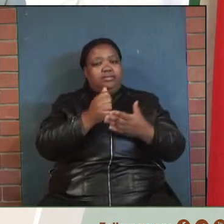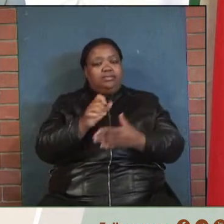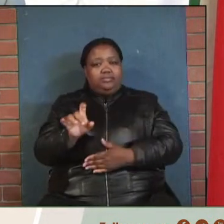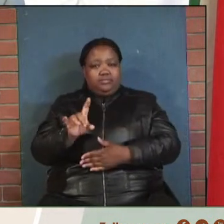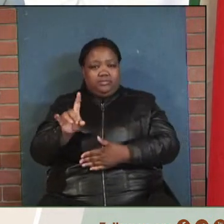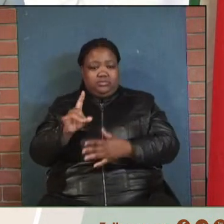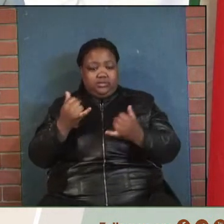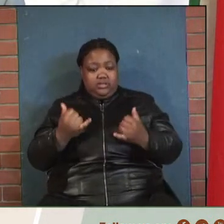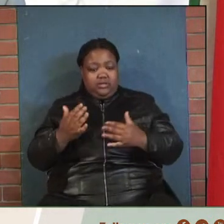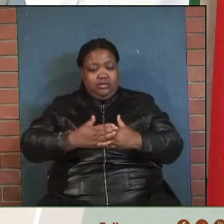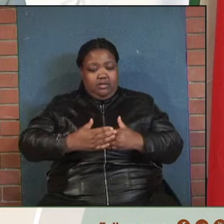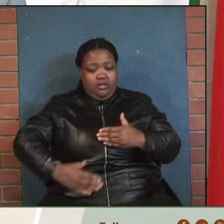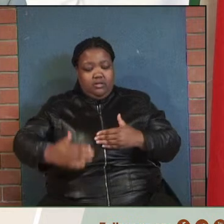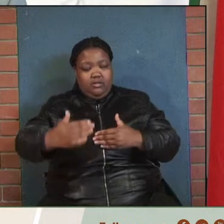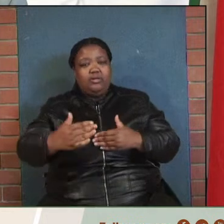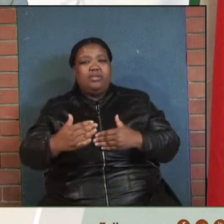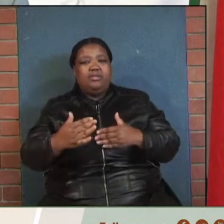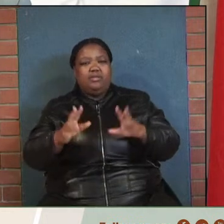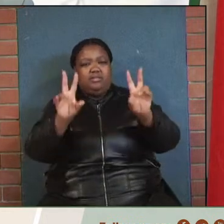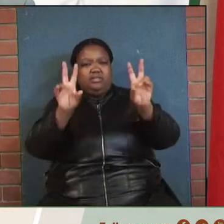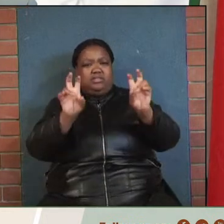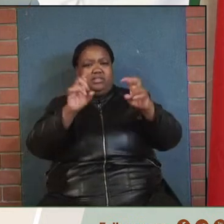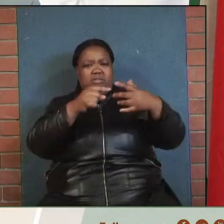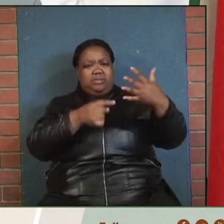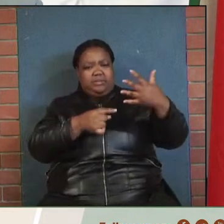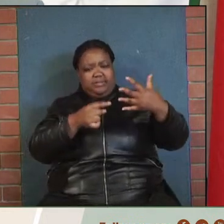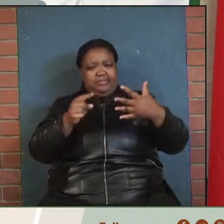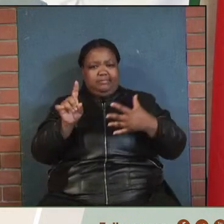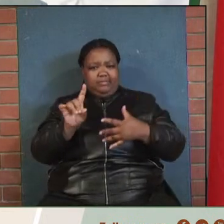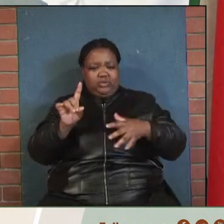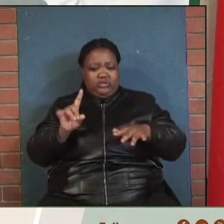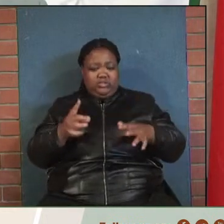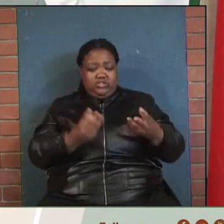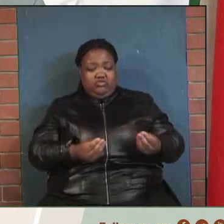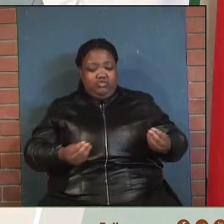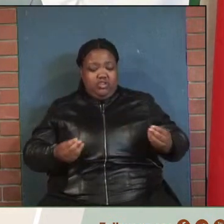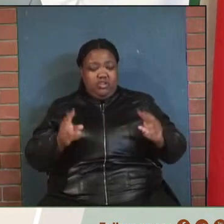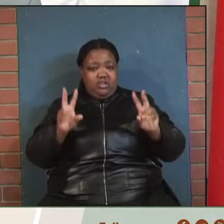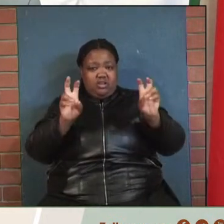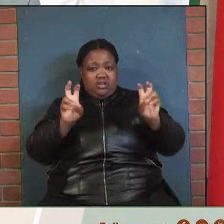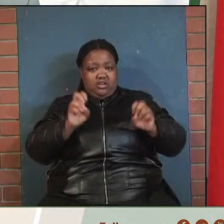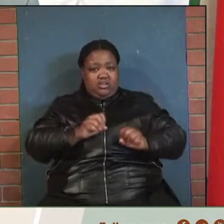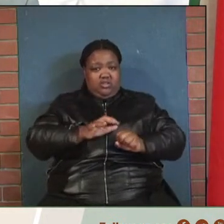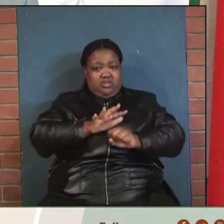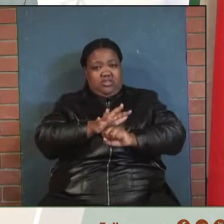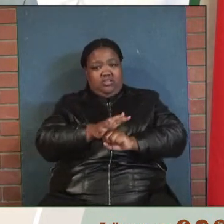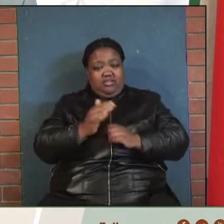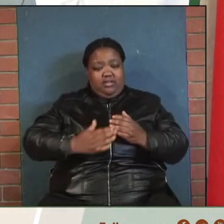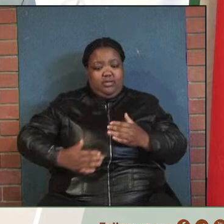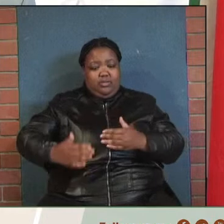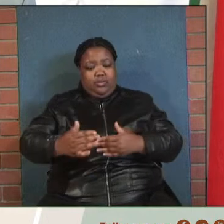way forward in matters that affect our children.